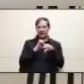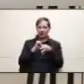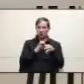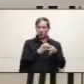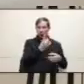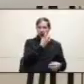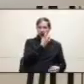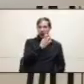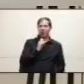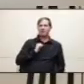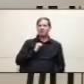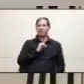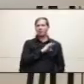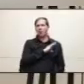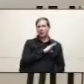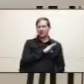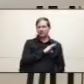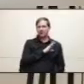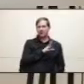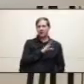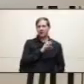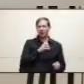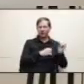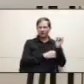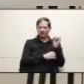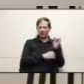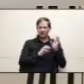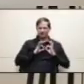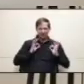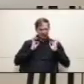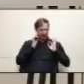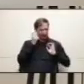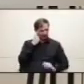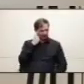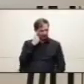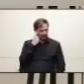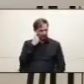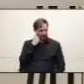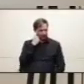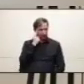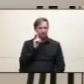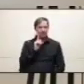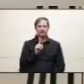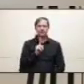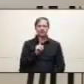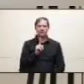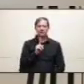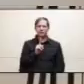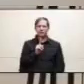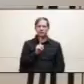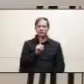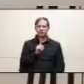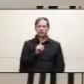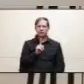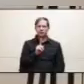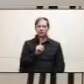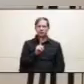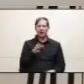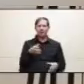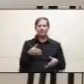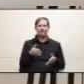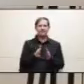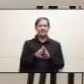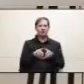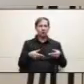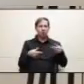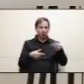employees in the office of the mayor, I think. And now, I want to check in the bid documents, did the